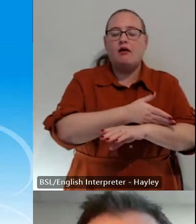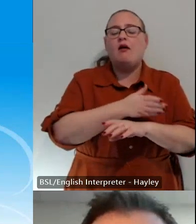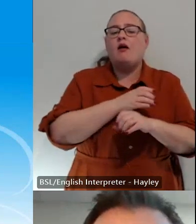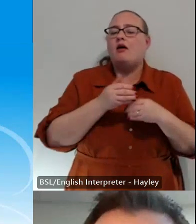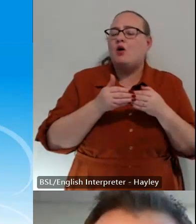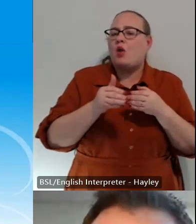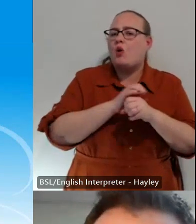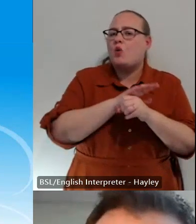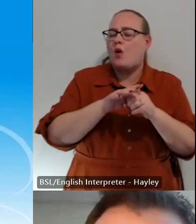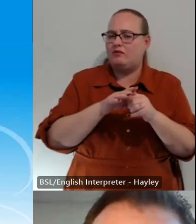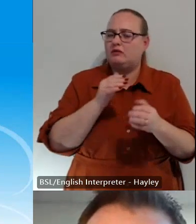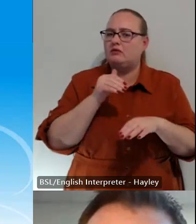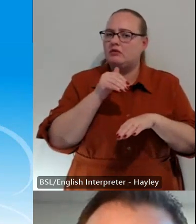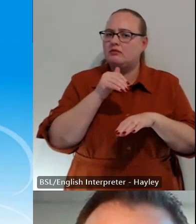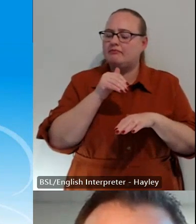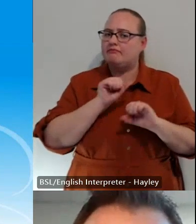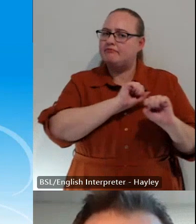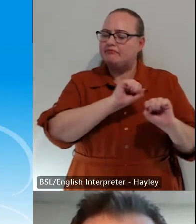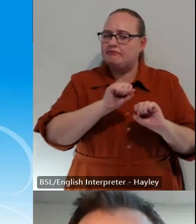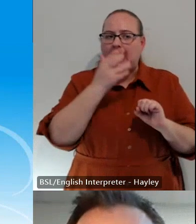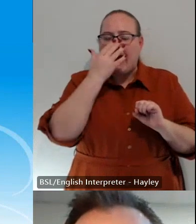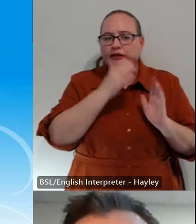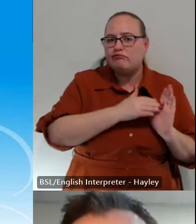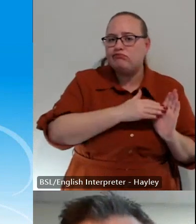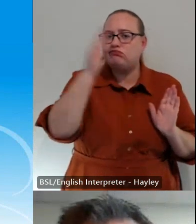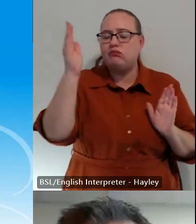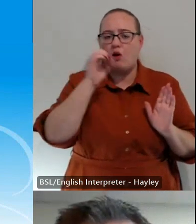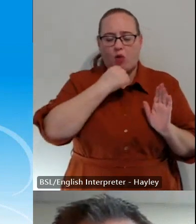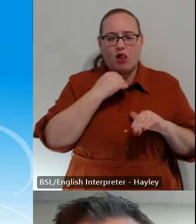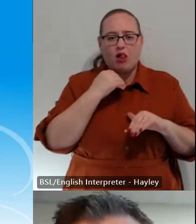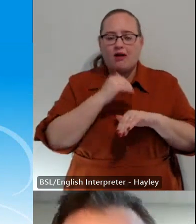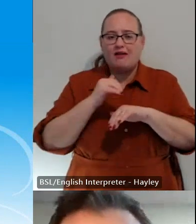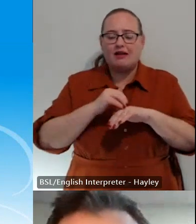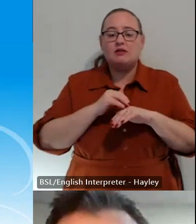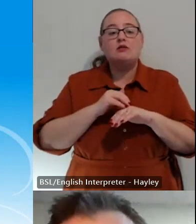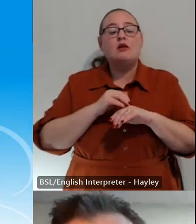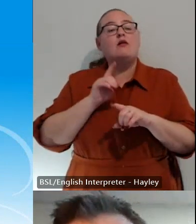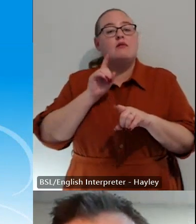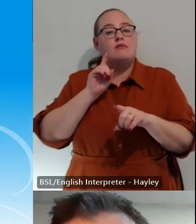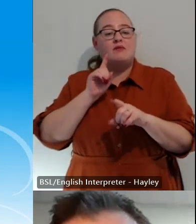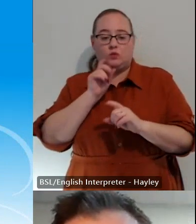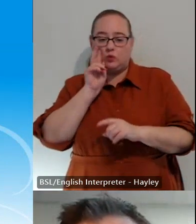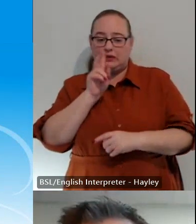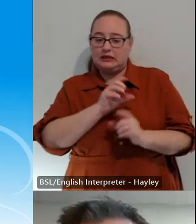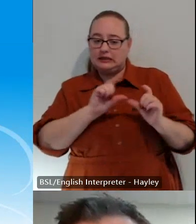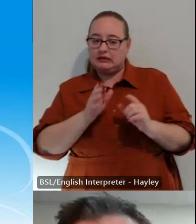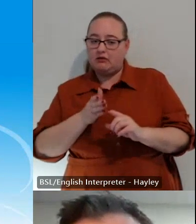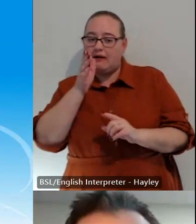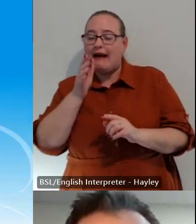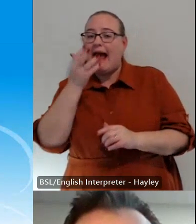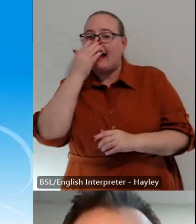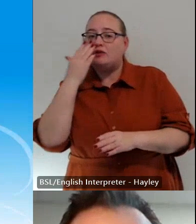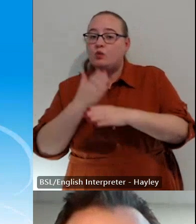ages, including primarily, if you look at where the bars are highest, in working age people. So as Benita said, the sorts of employment that we're